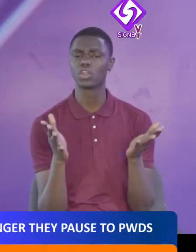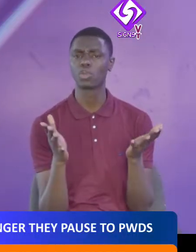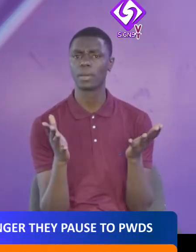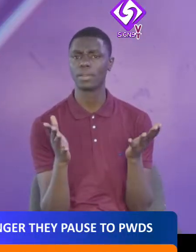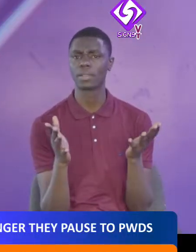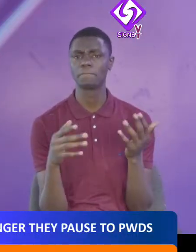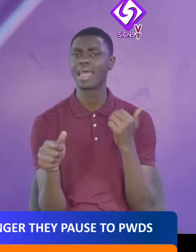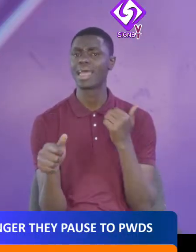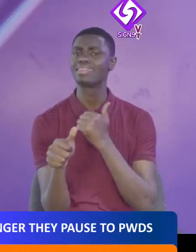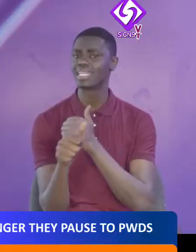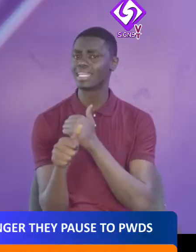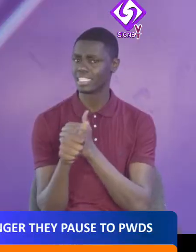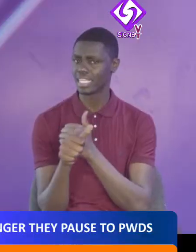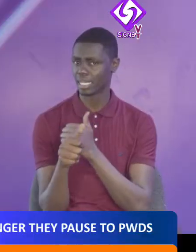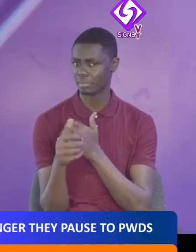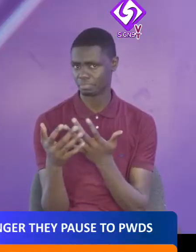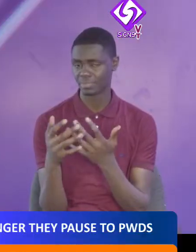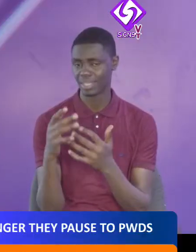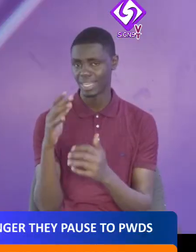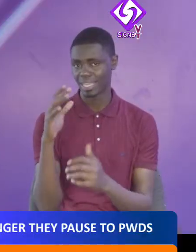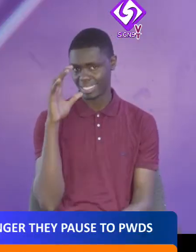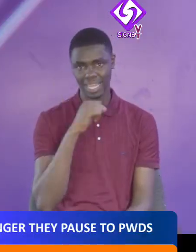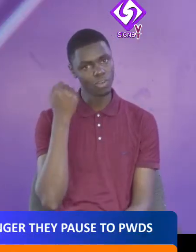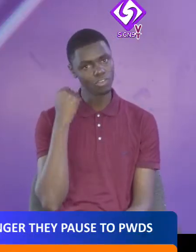it poses is the lack of sound.